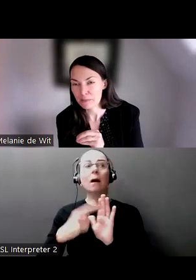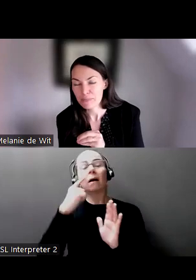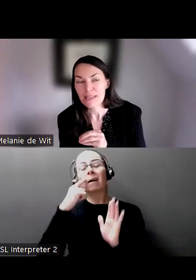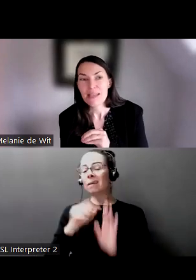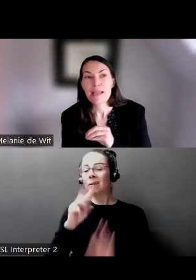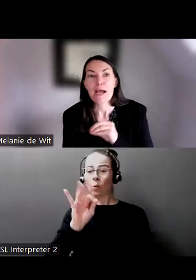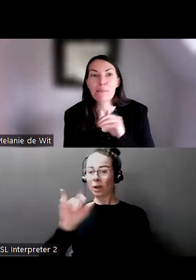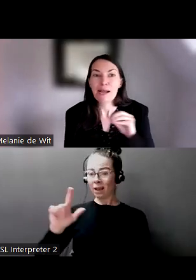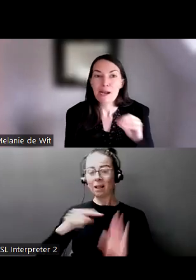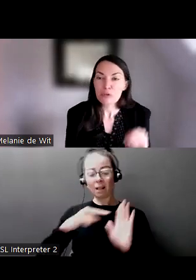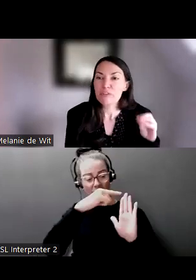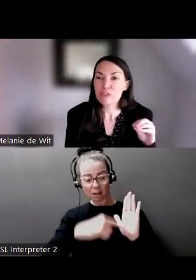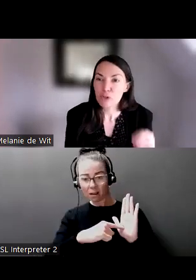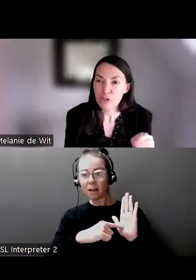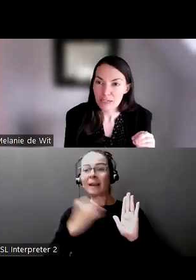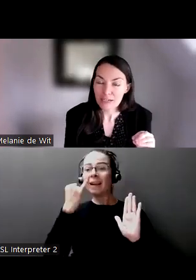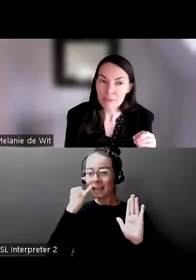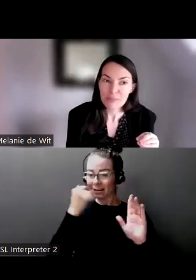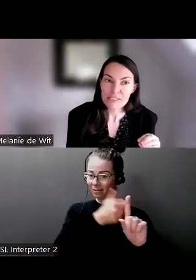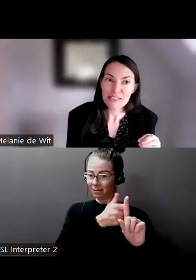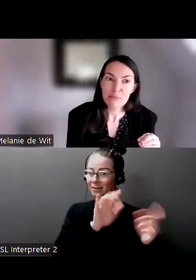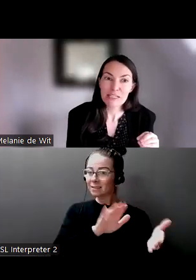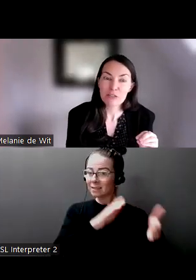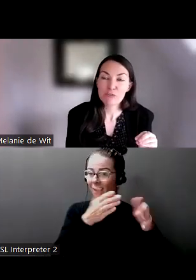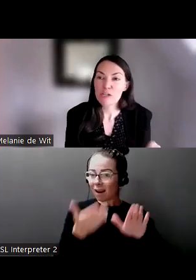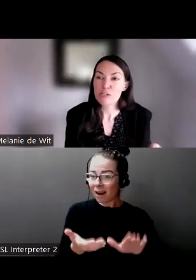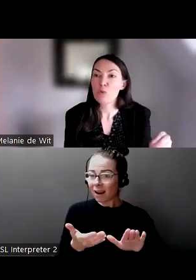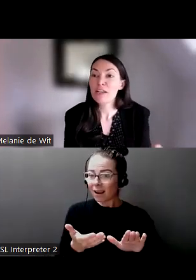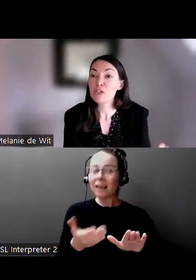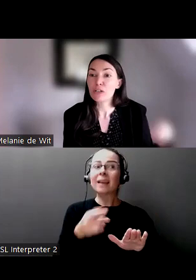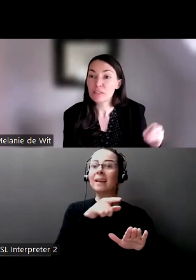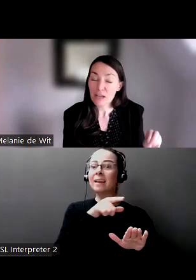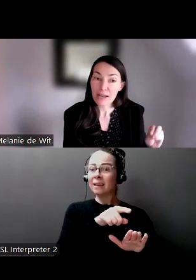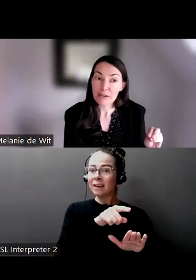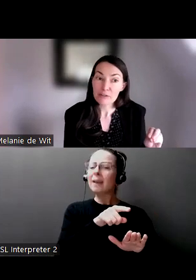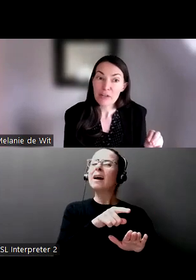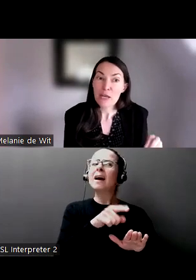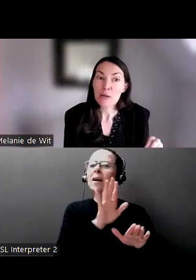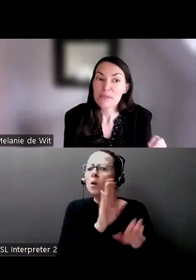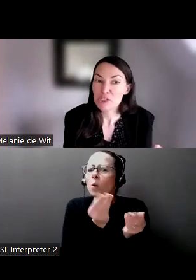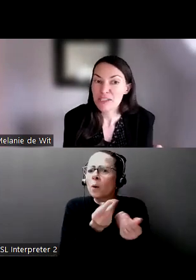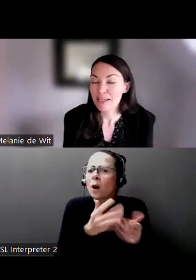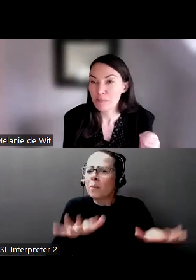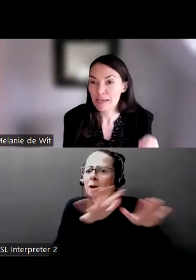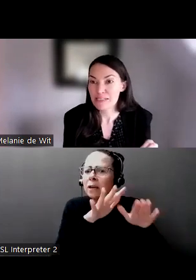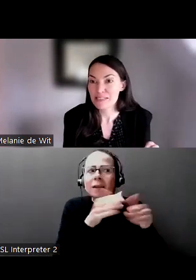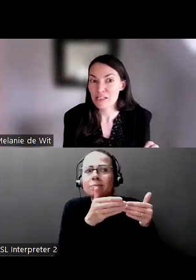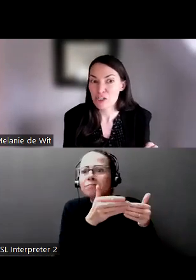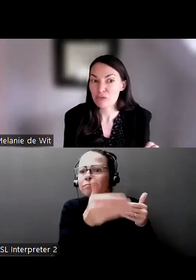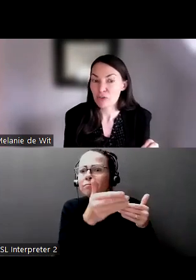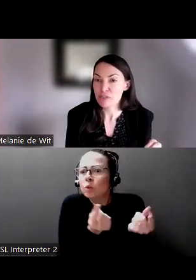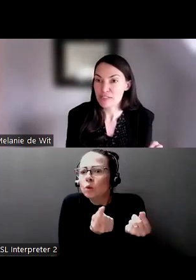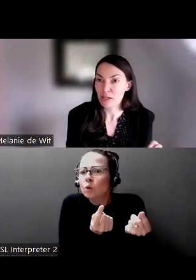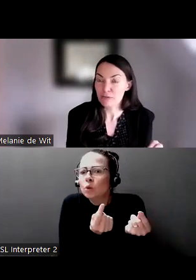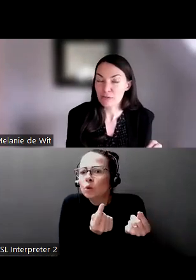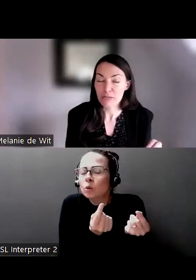death. A power of attorney is going to be enforced when you're alive, but you can't make decisions